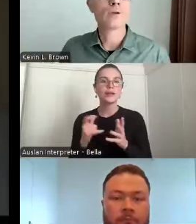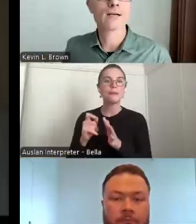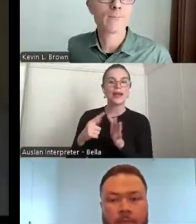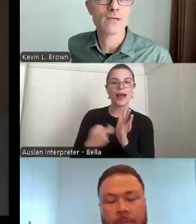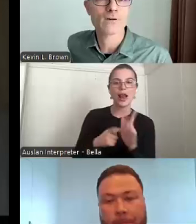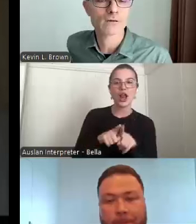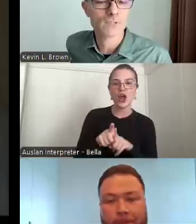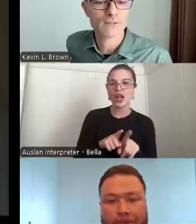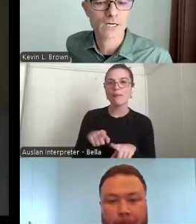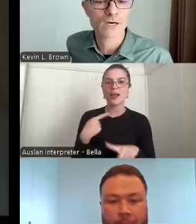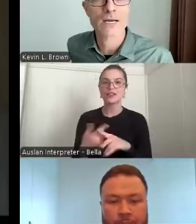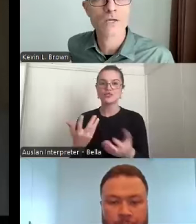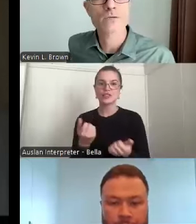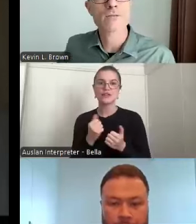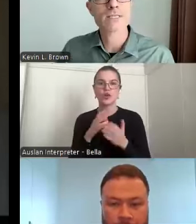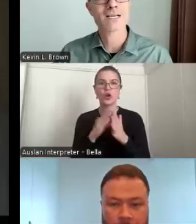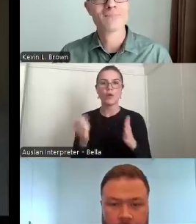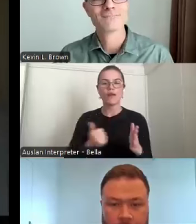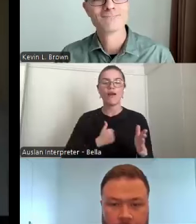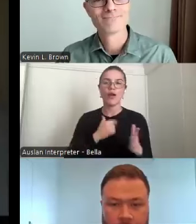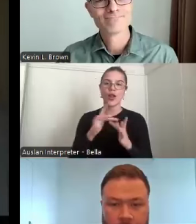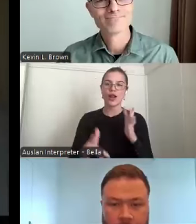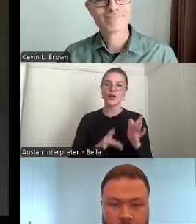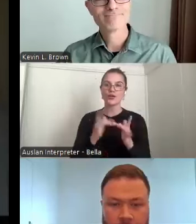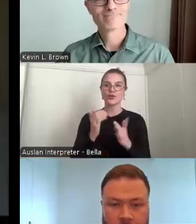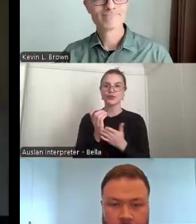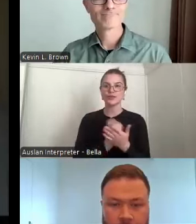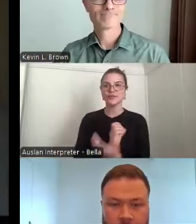and you get a copy of our online course at the same time.